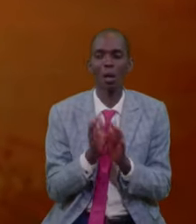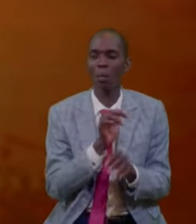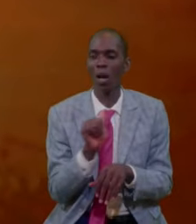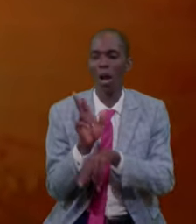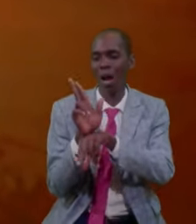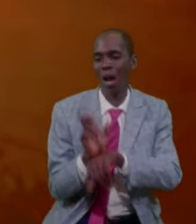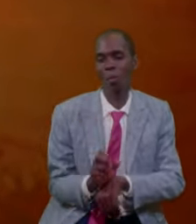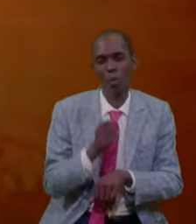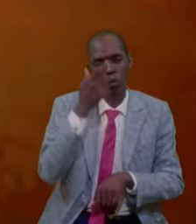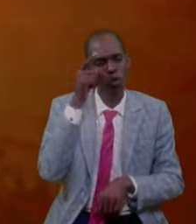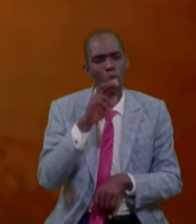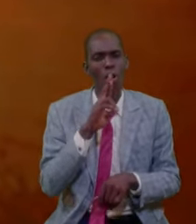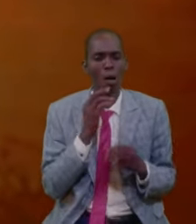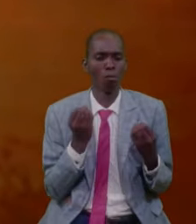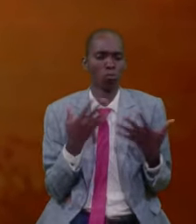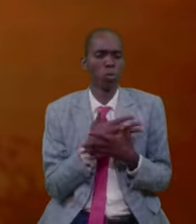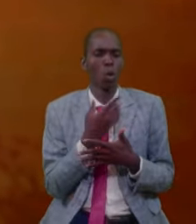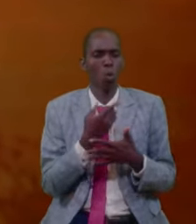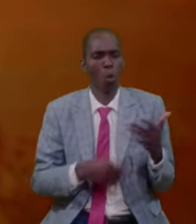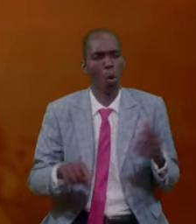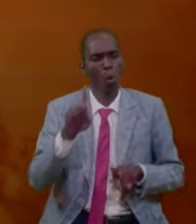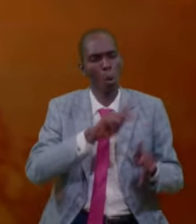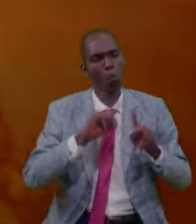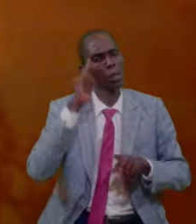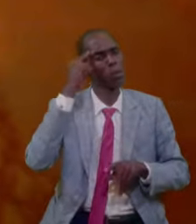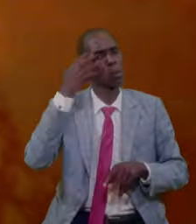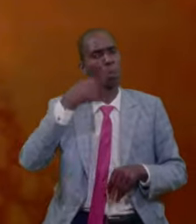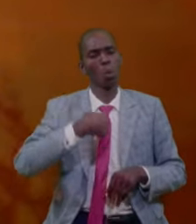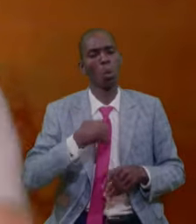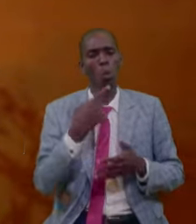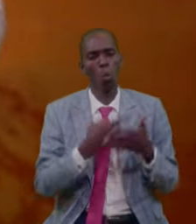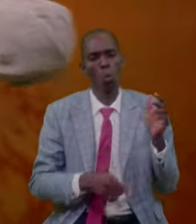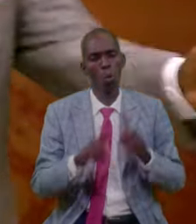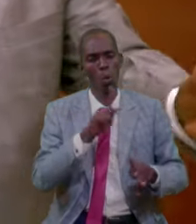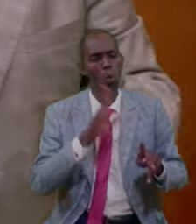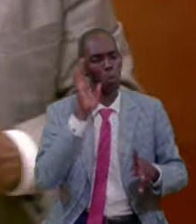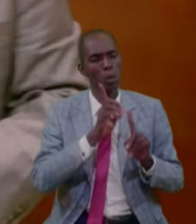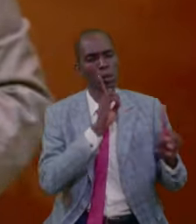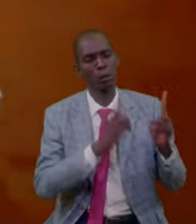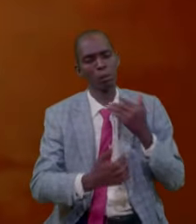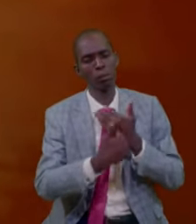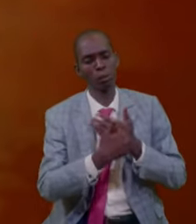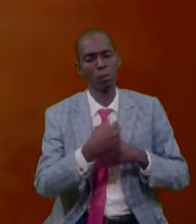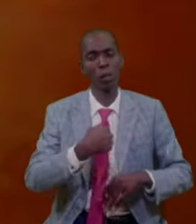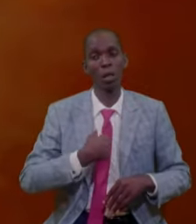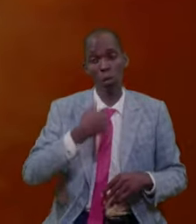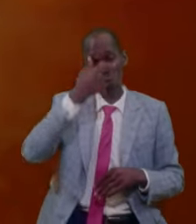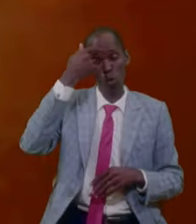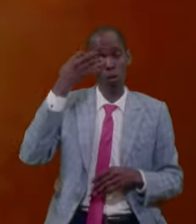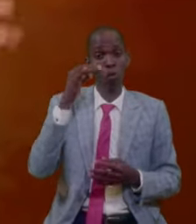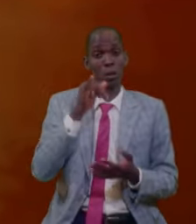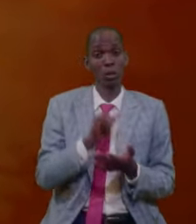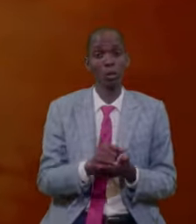always afraid what they will think of me, what they will say of me. And because of that, you live